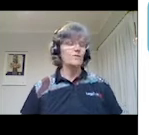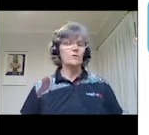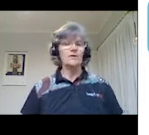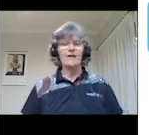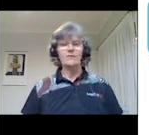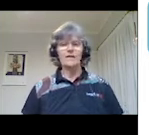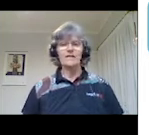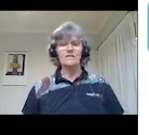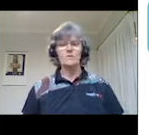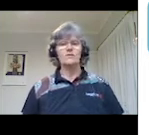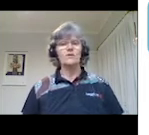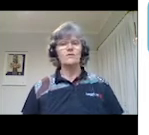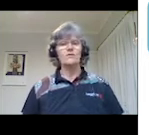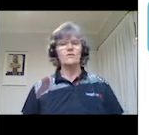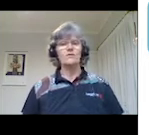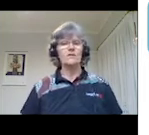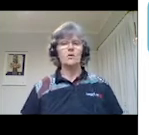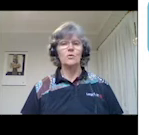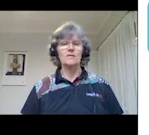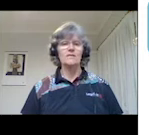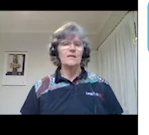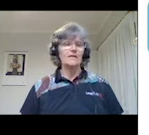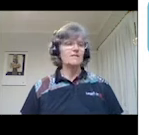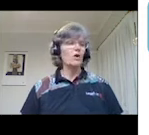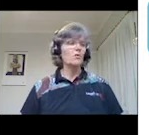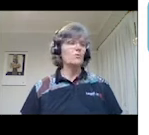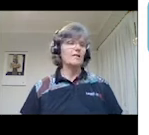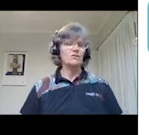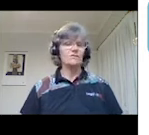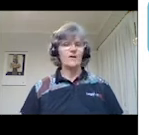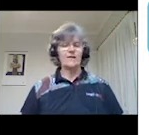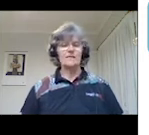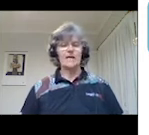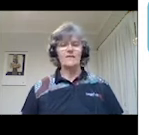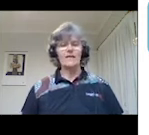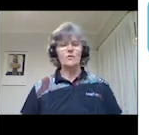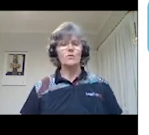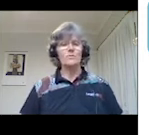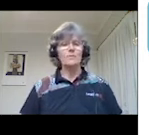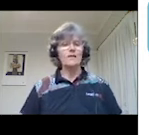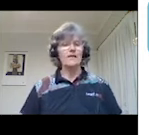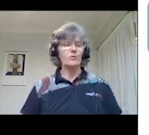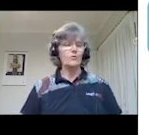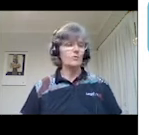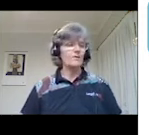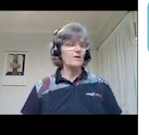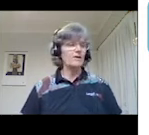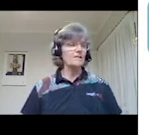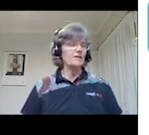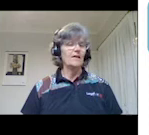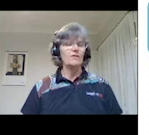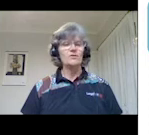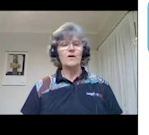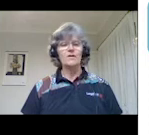or for gatherings which don't fit within the orders. There's a whole range of fines, and they're called public health order